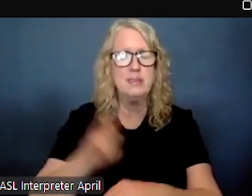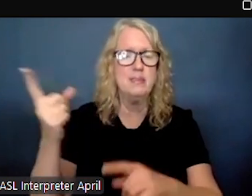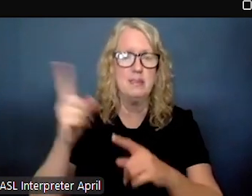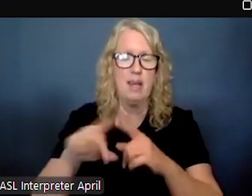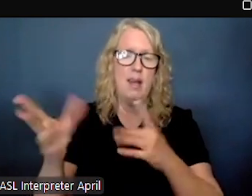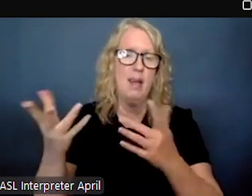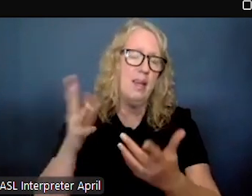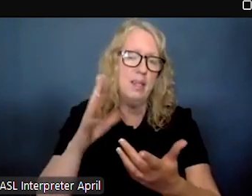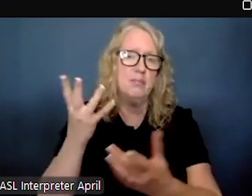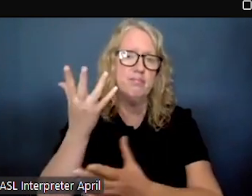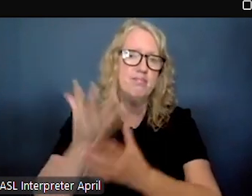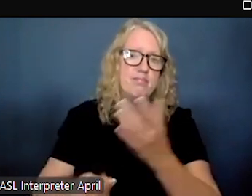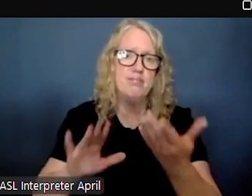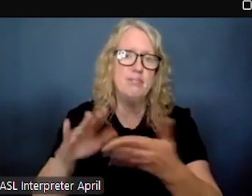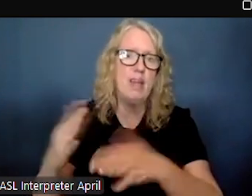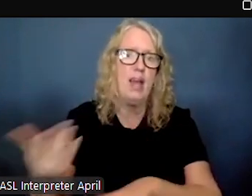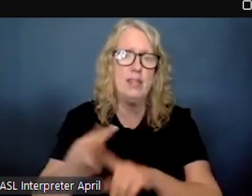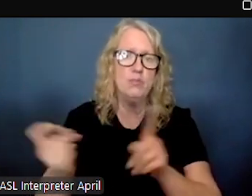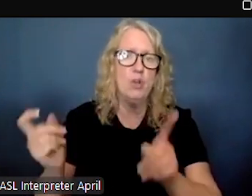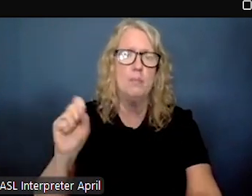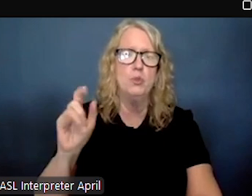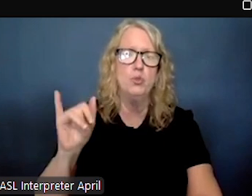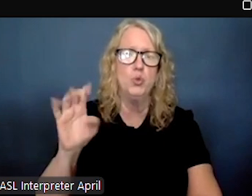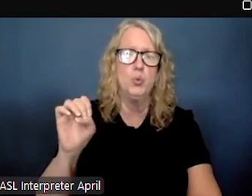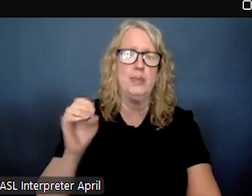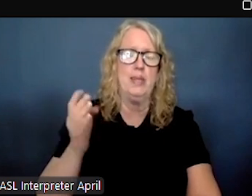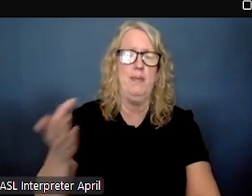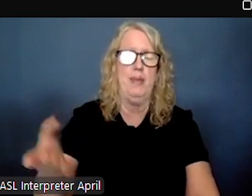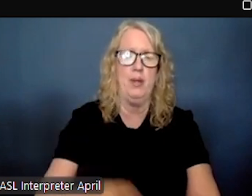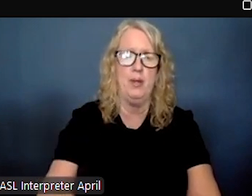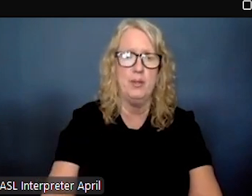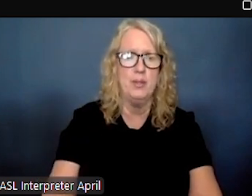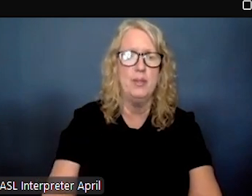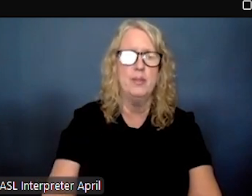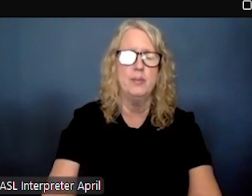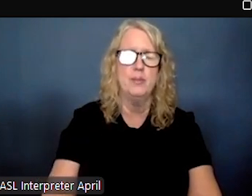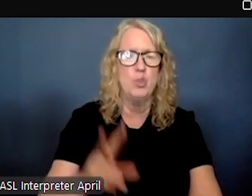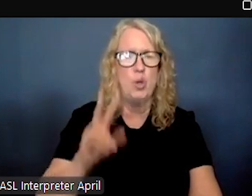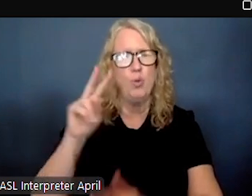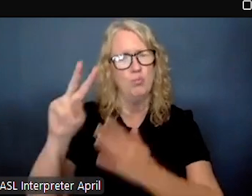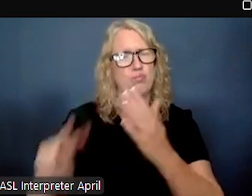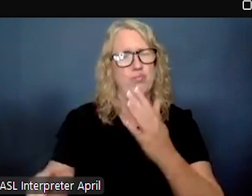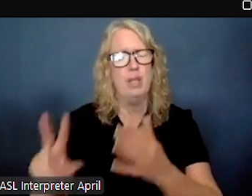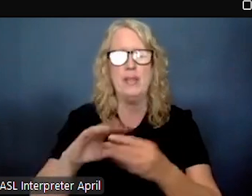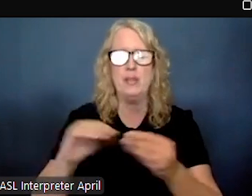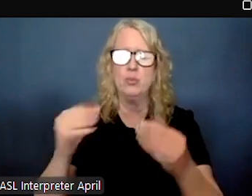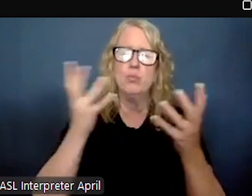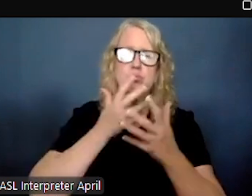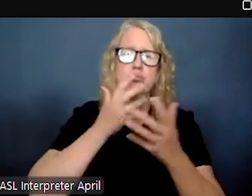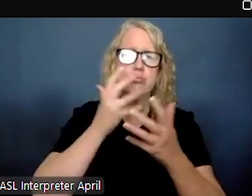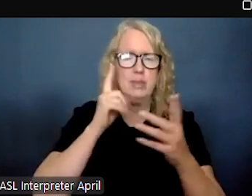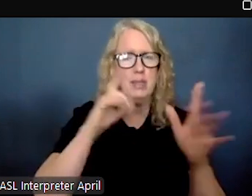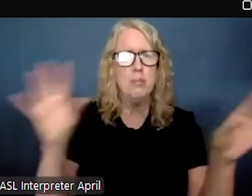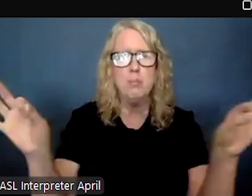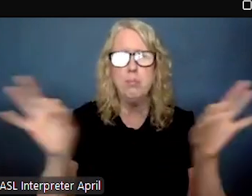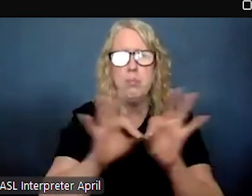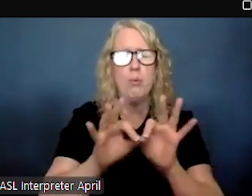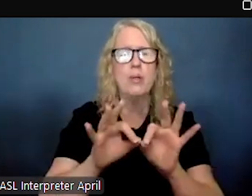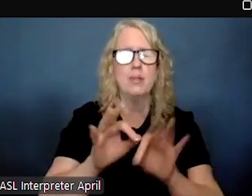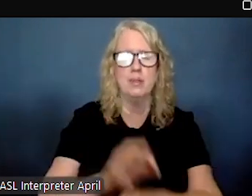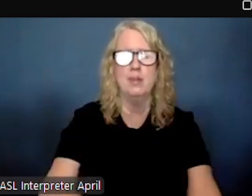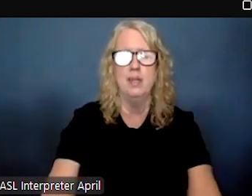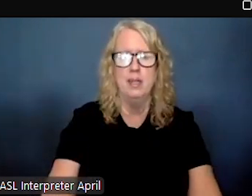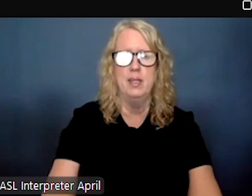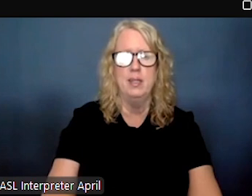by suicide there. So they are, take a look at that story and how important it is to